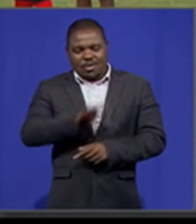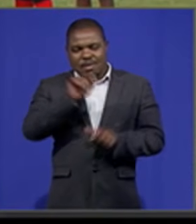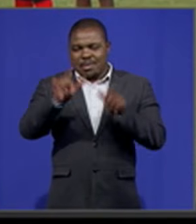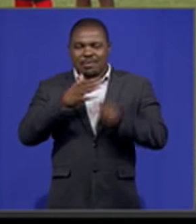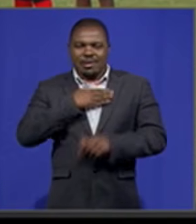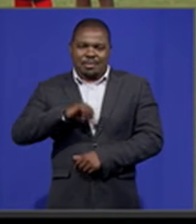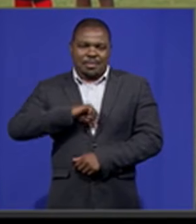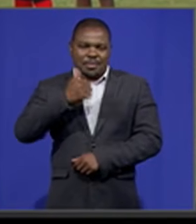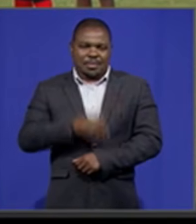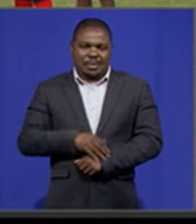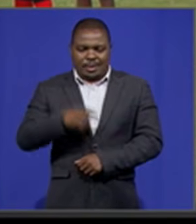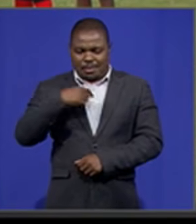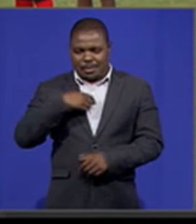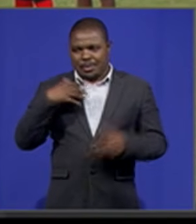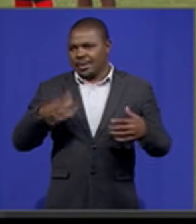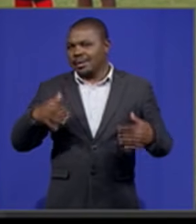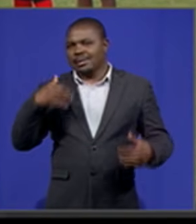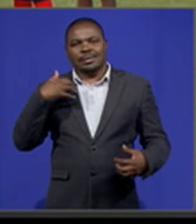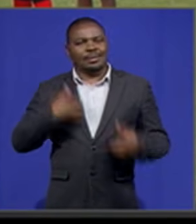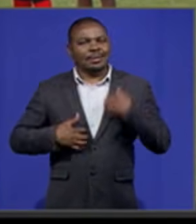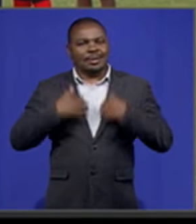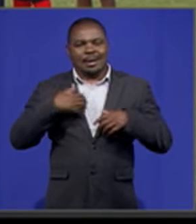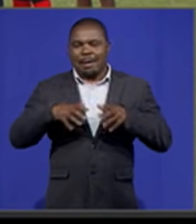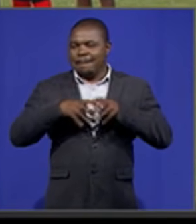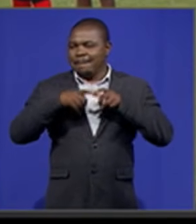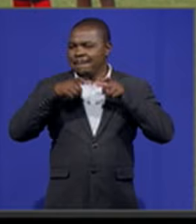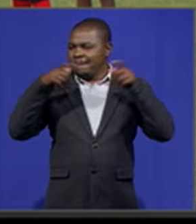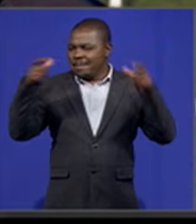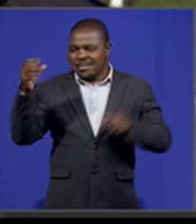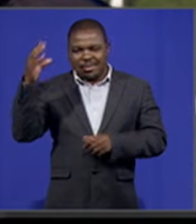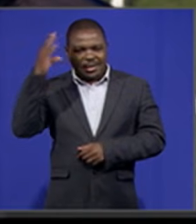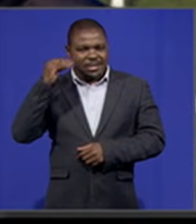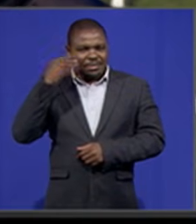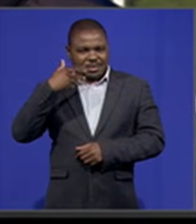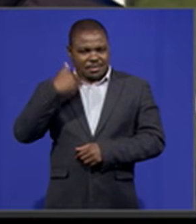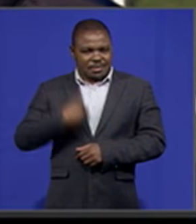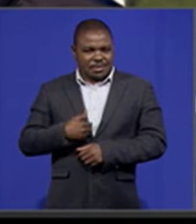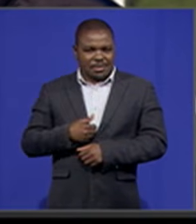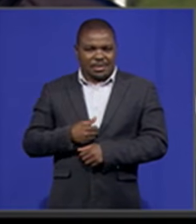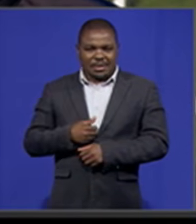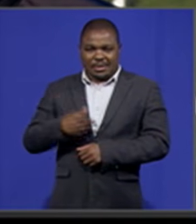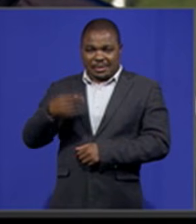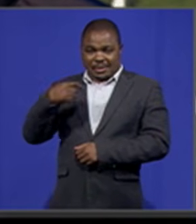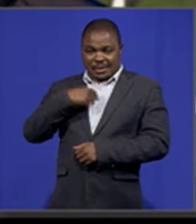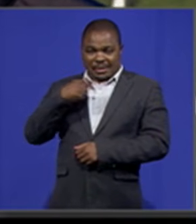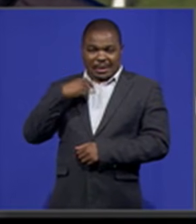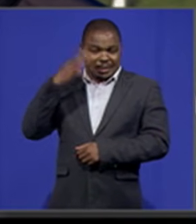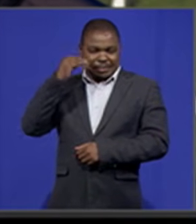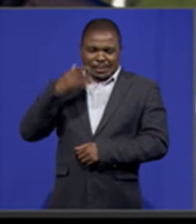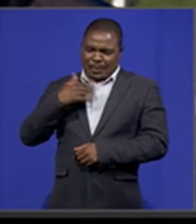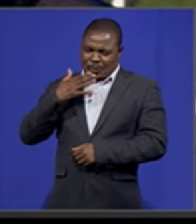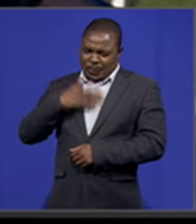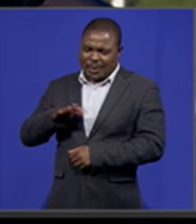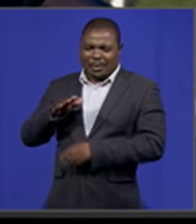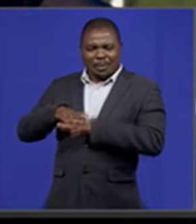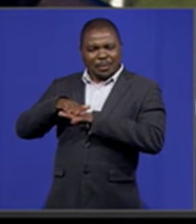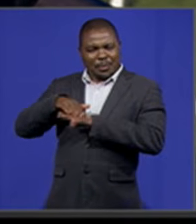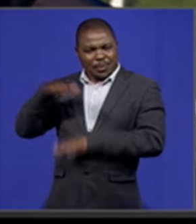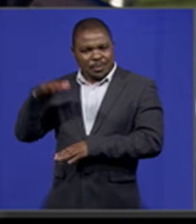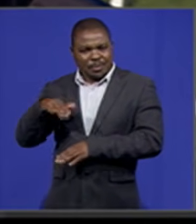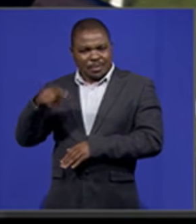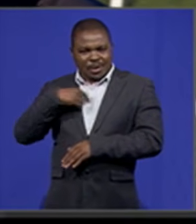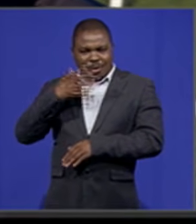I'm very excited. It's a very big experience for me. I want to experience soccer the most, and I want to be